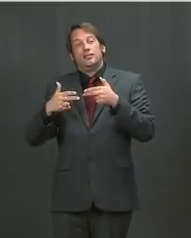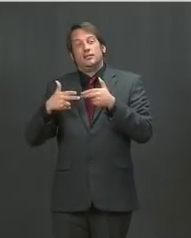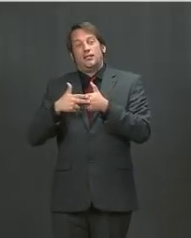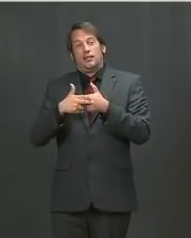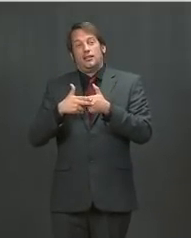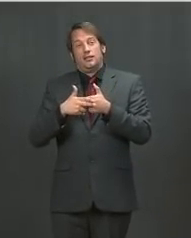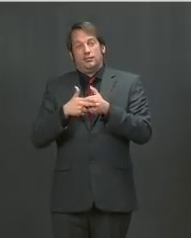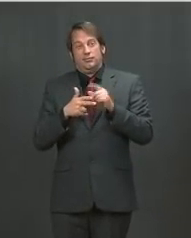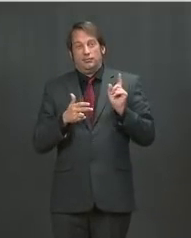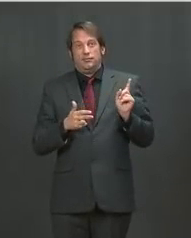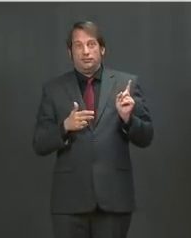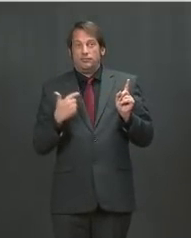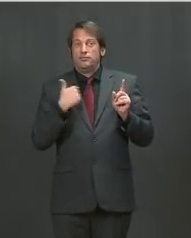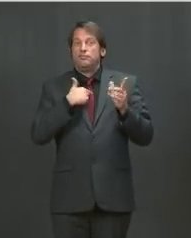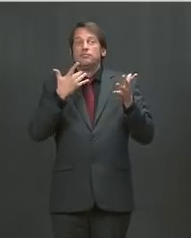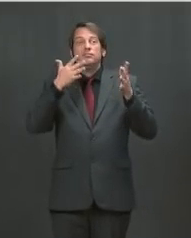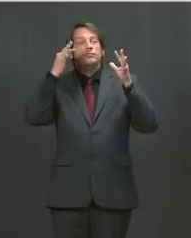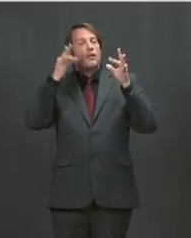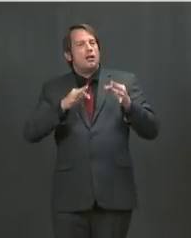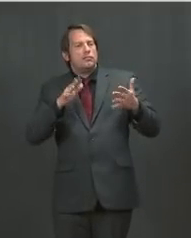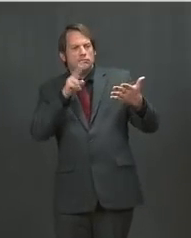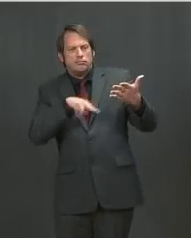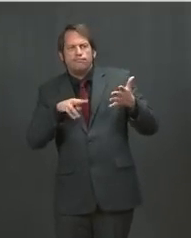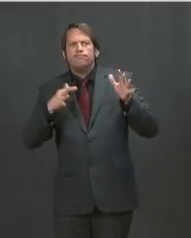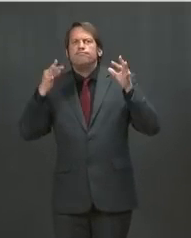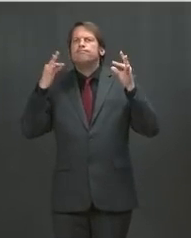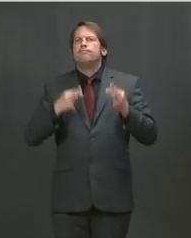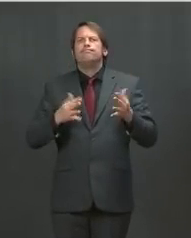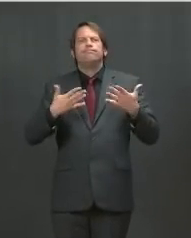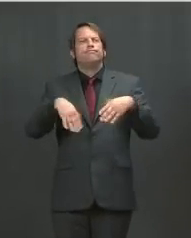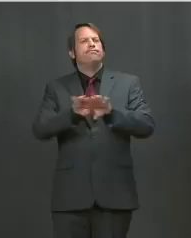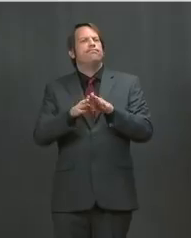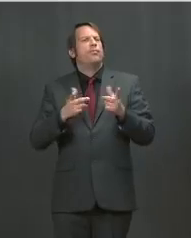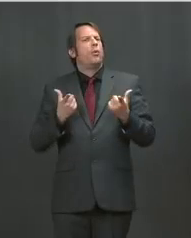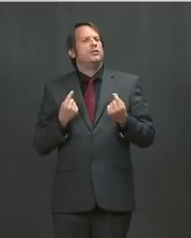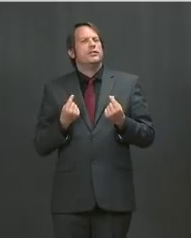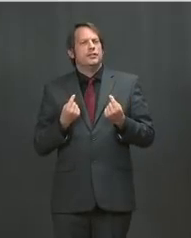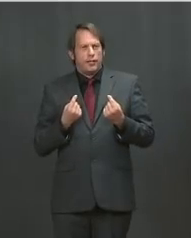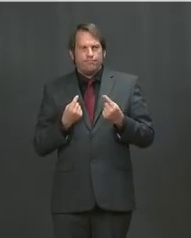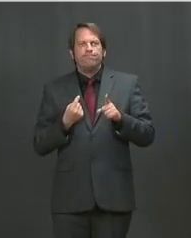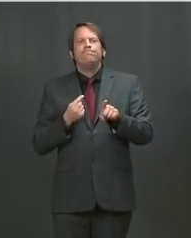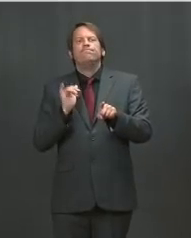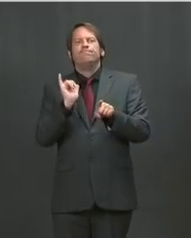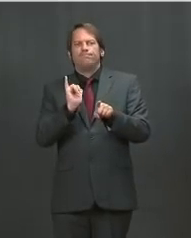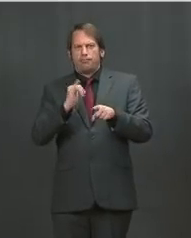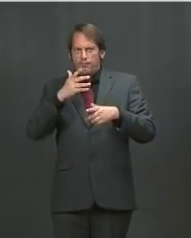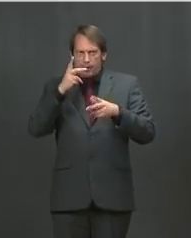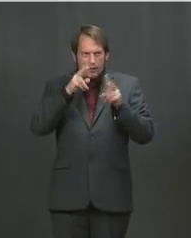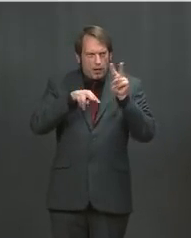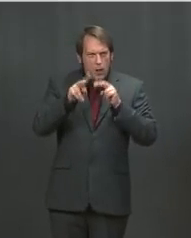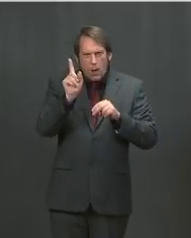although we are still working out the precise correlate of immunity, antibodies delivered by